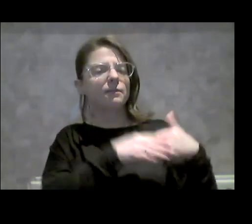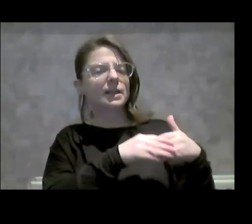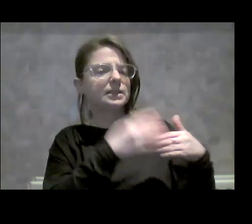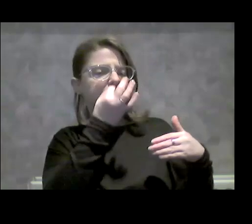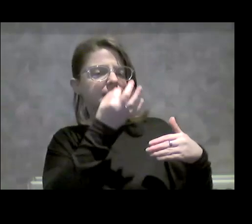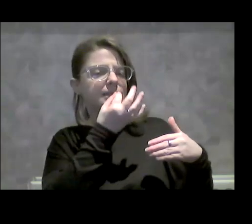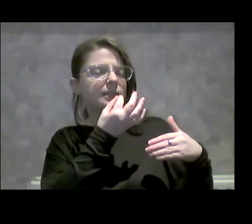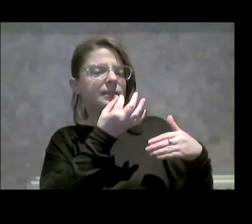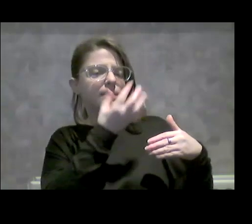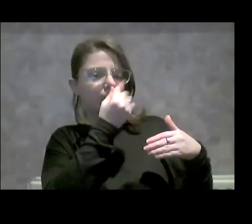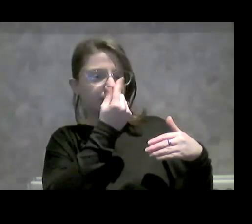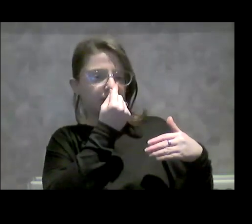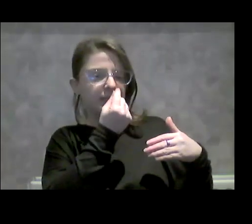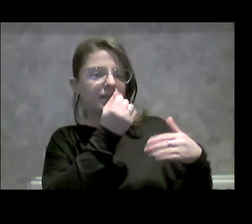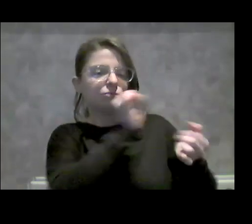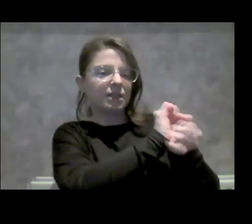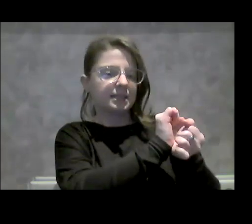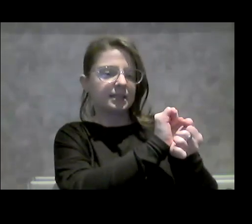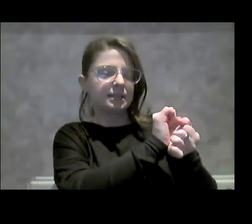arrested too. Just couldn't.